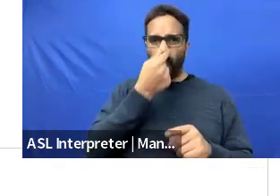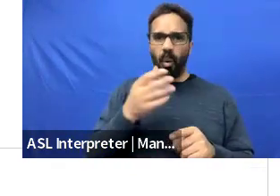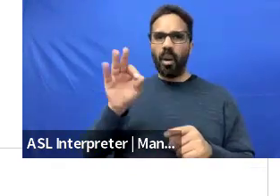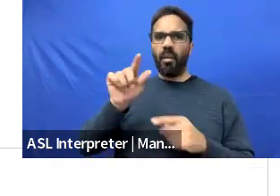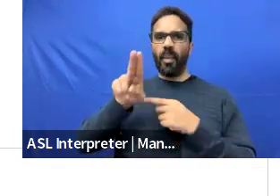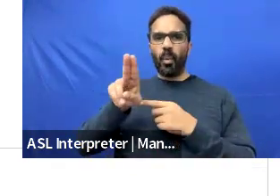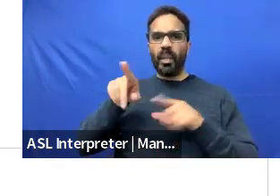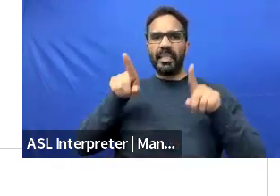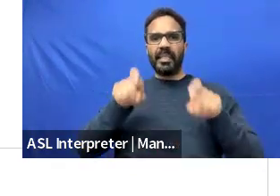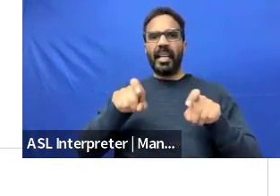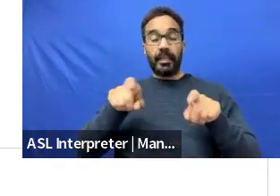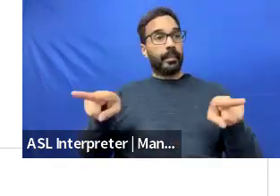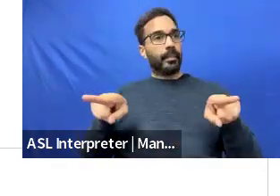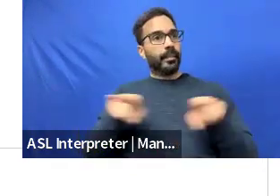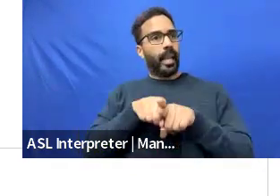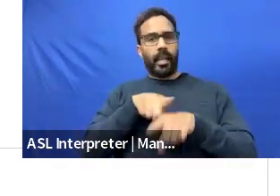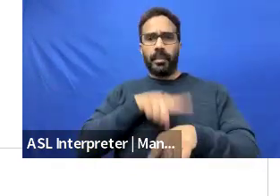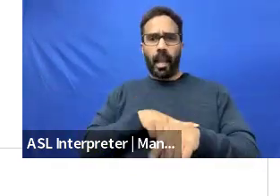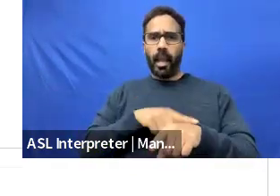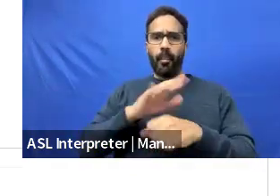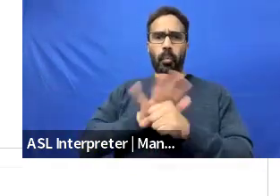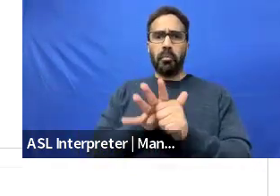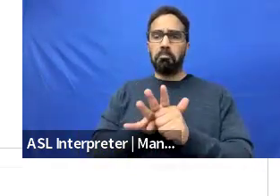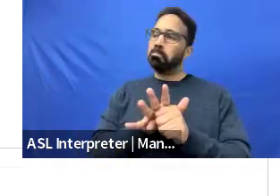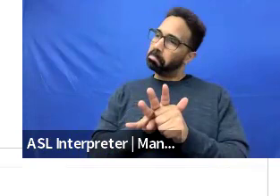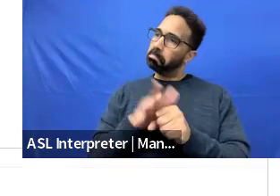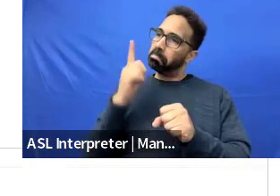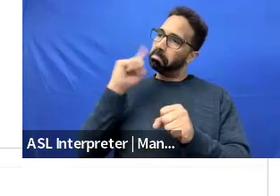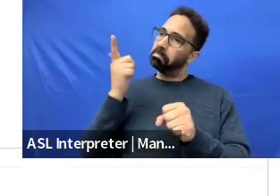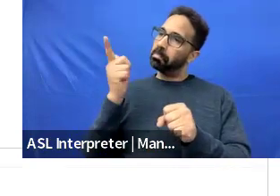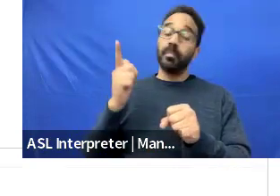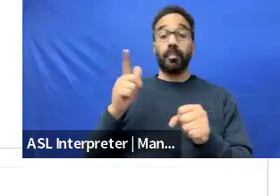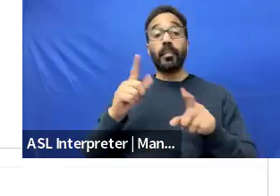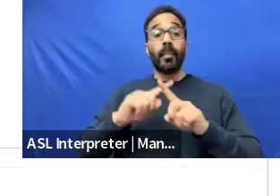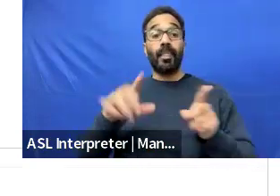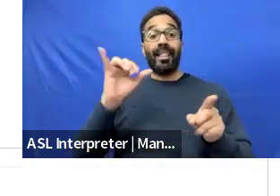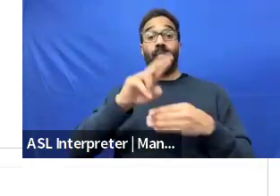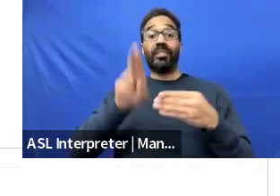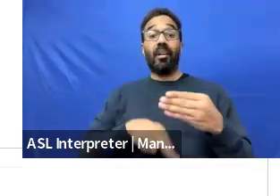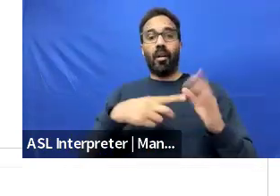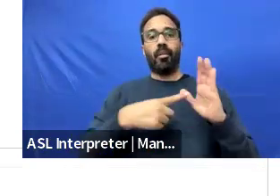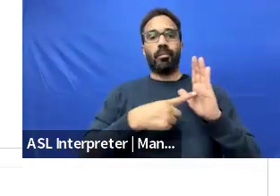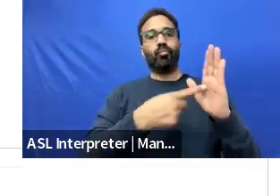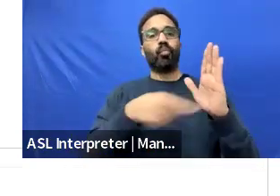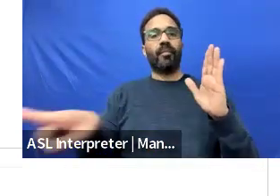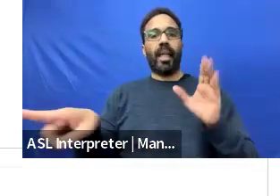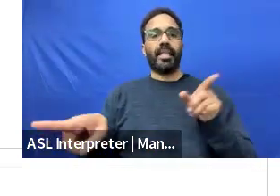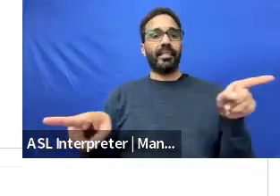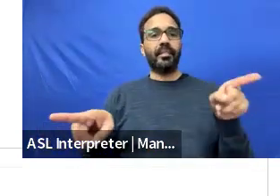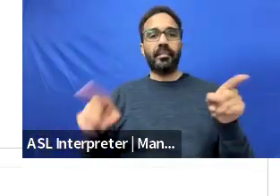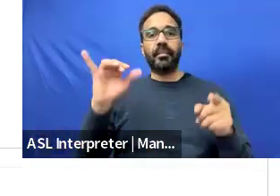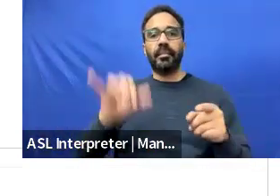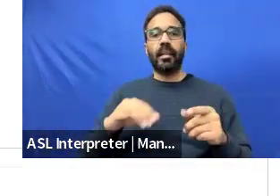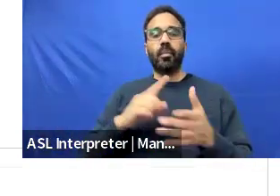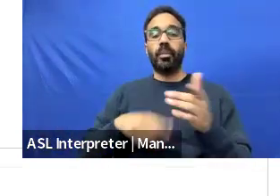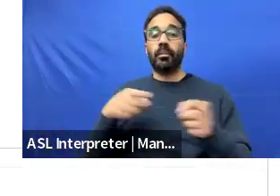same way they did COVID. So I learned something there, but these results are very reflective of that. They're not, oh, I